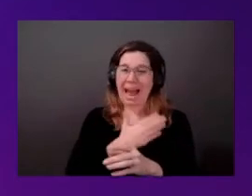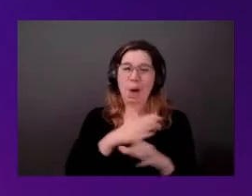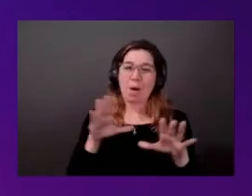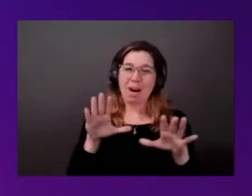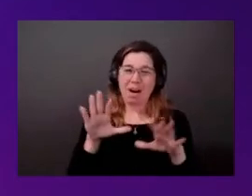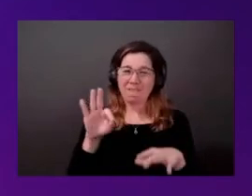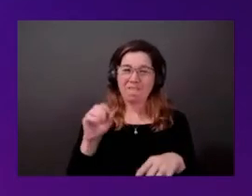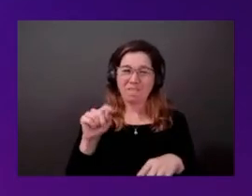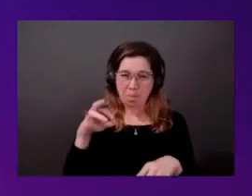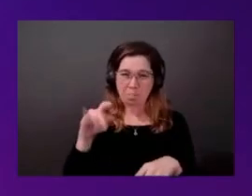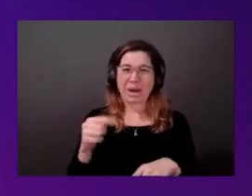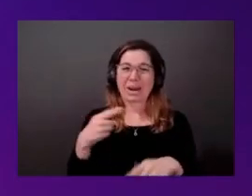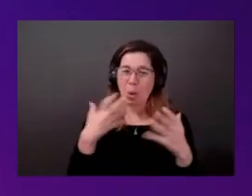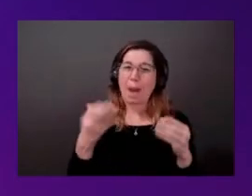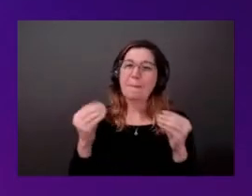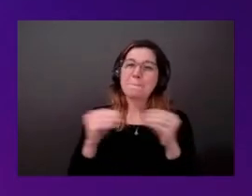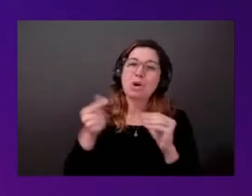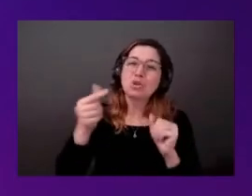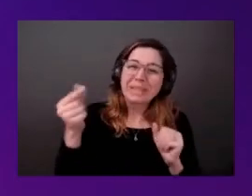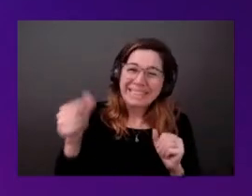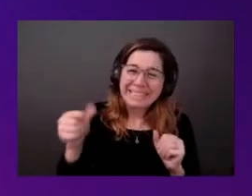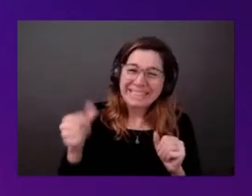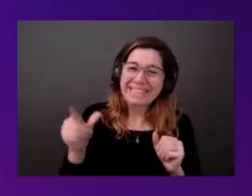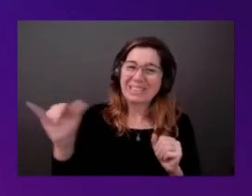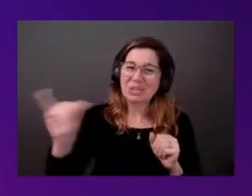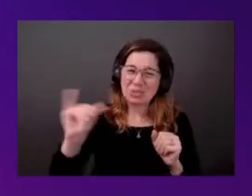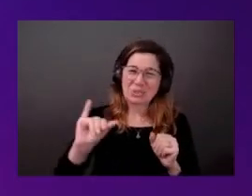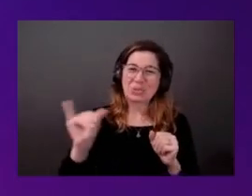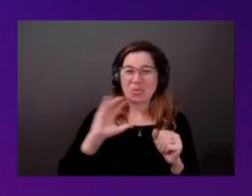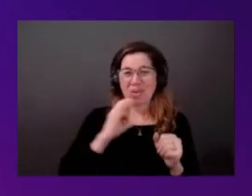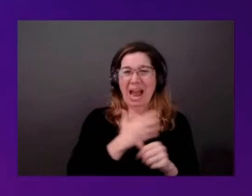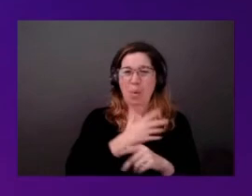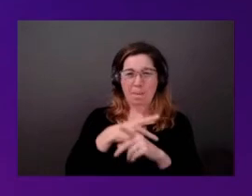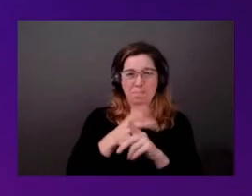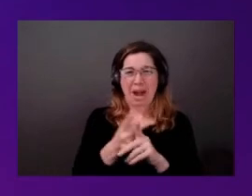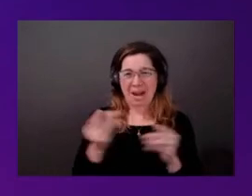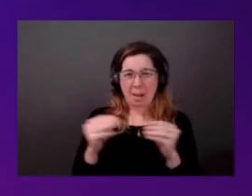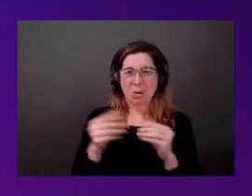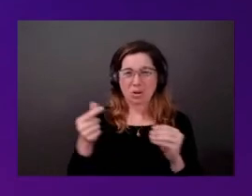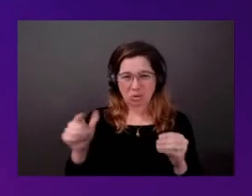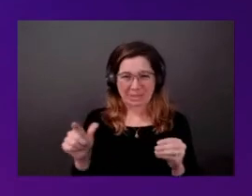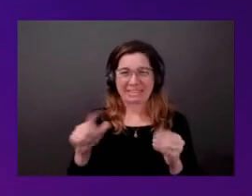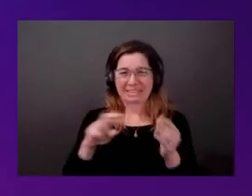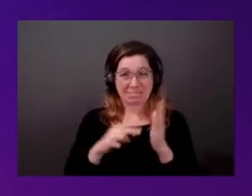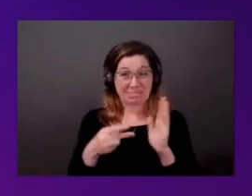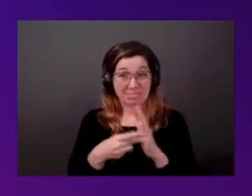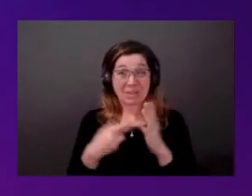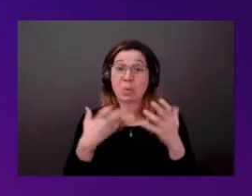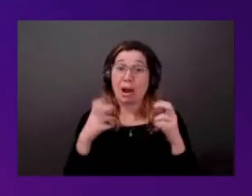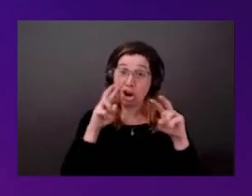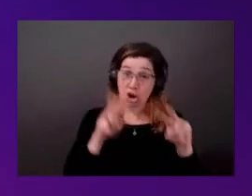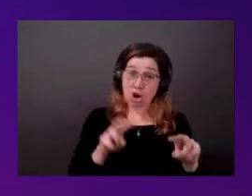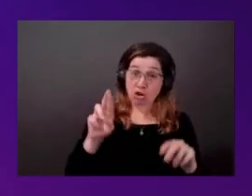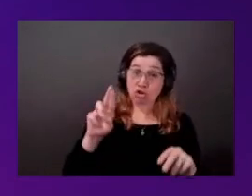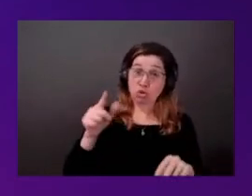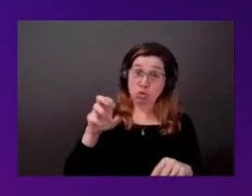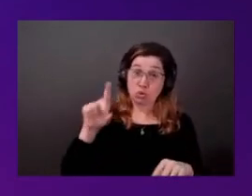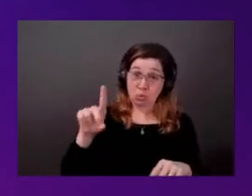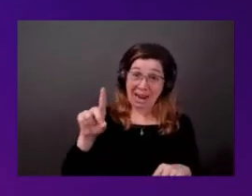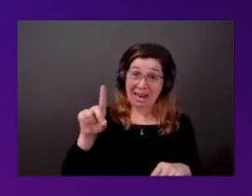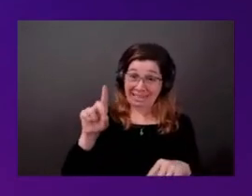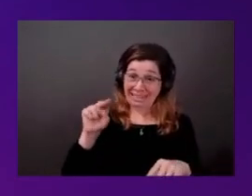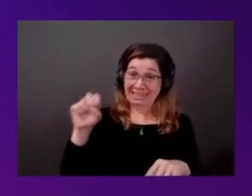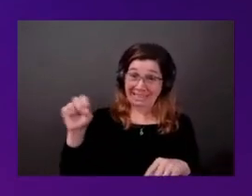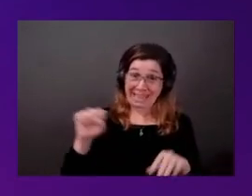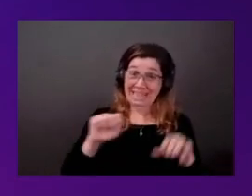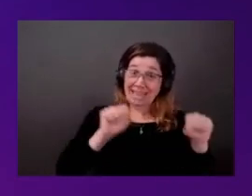of the Snowball Edge product. So this way, we can not only look at the ruggedness capabilities, but also an end-to-end